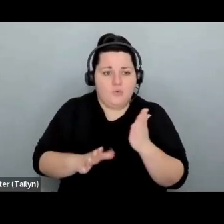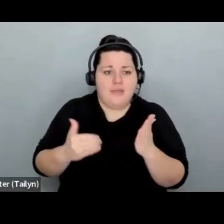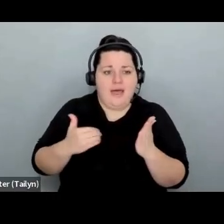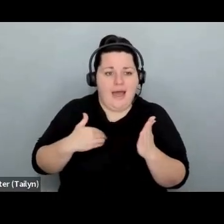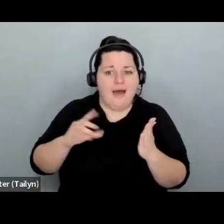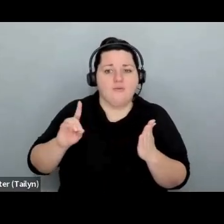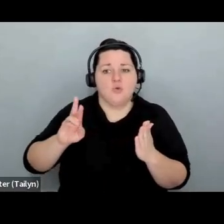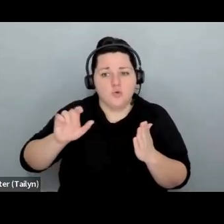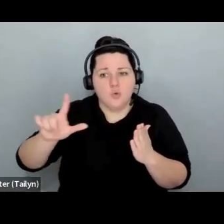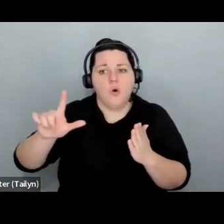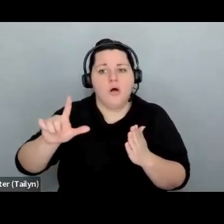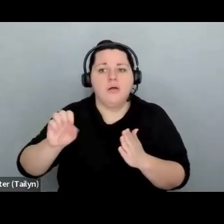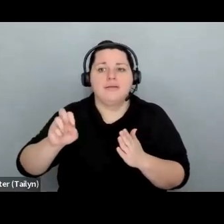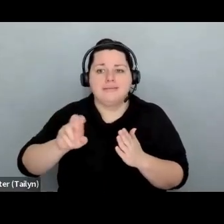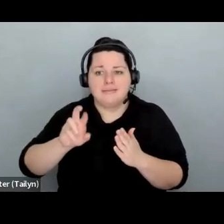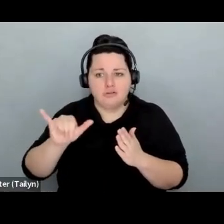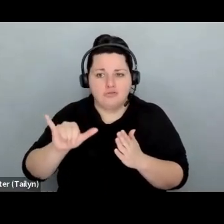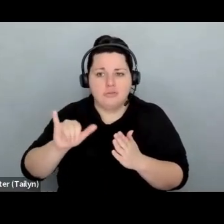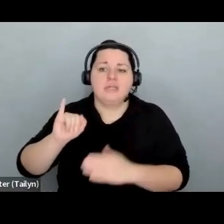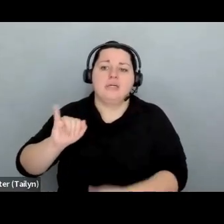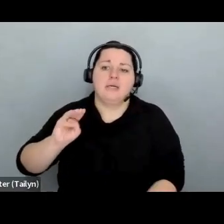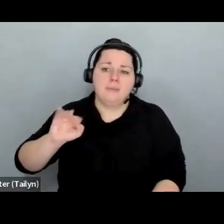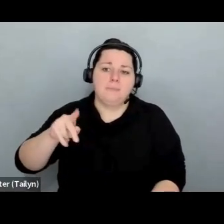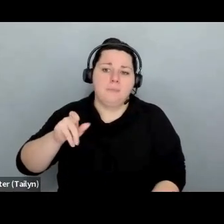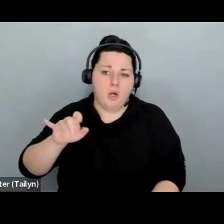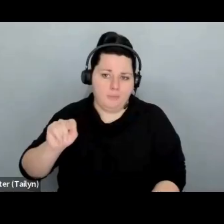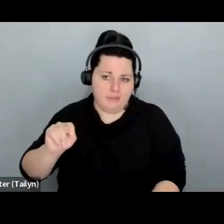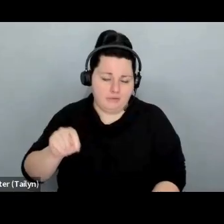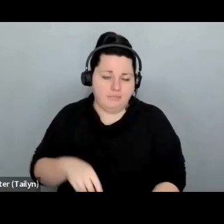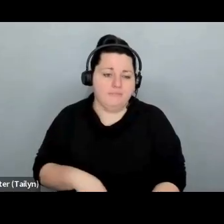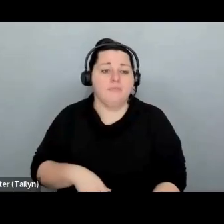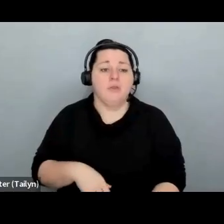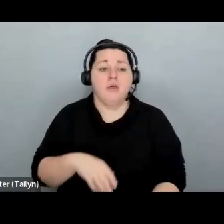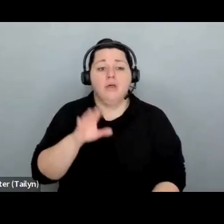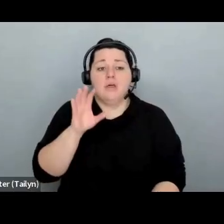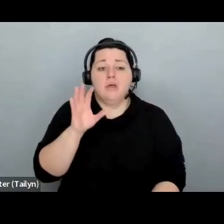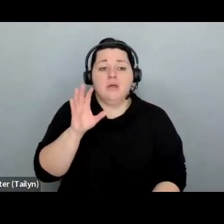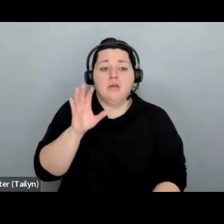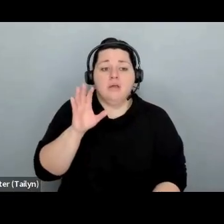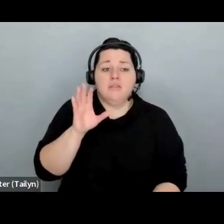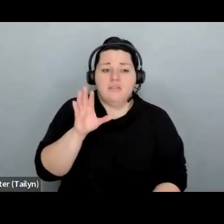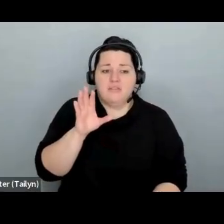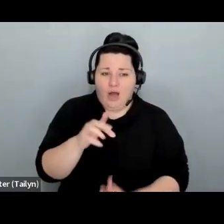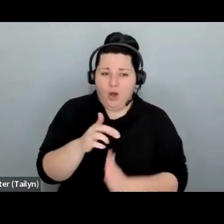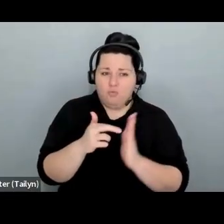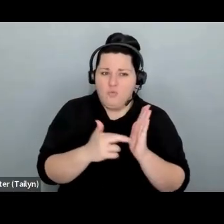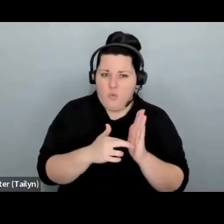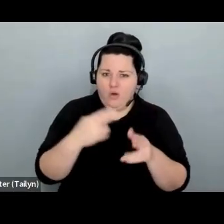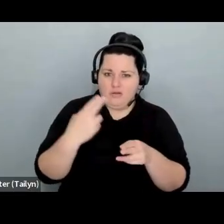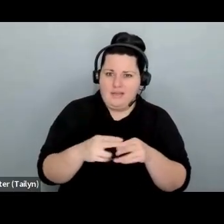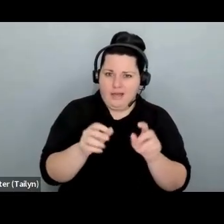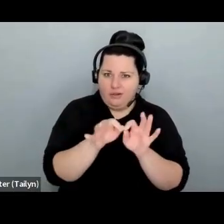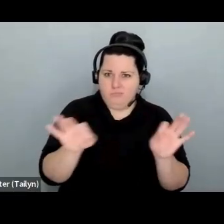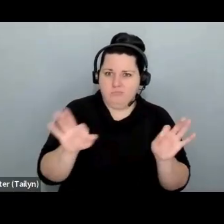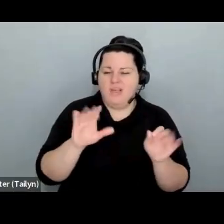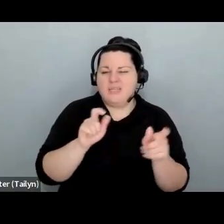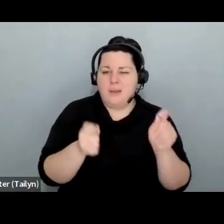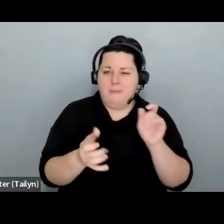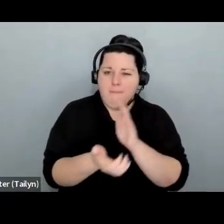Dual-Sensory Impairment. The rule title shown here is the amended rule title.